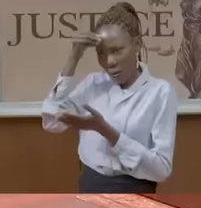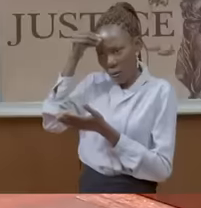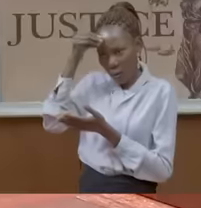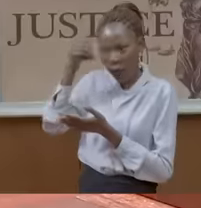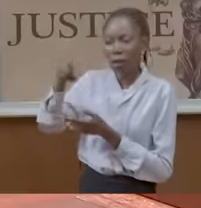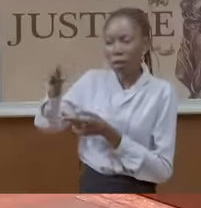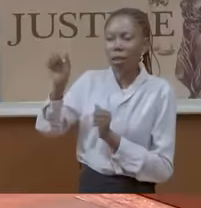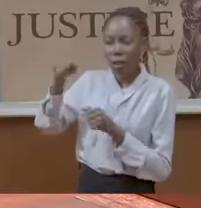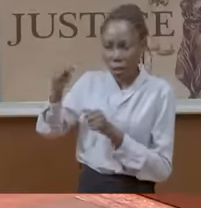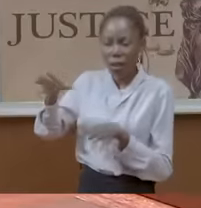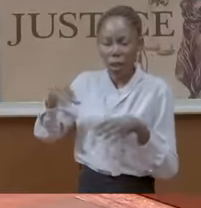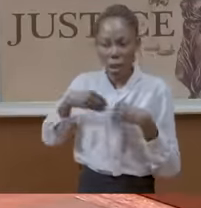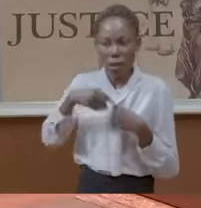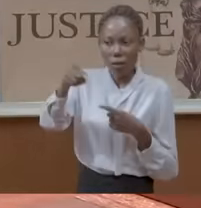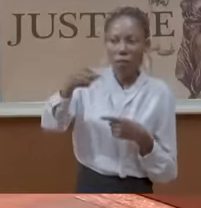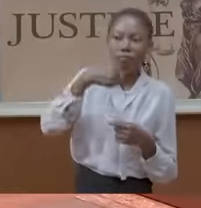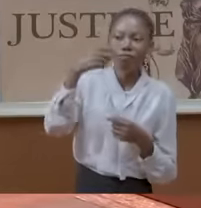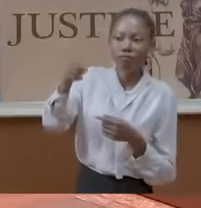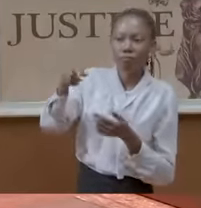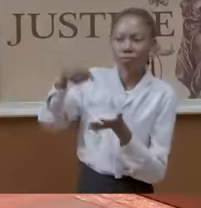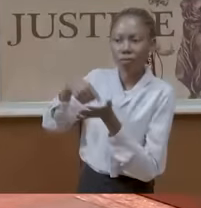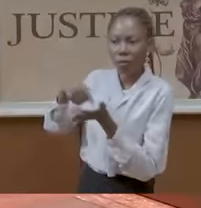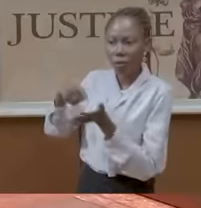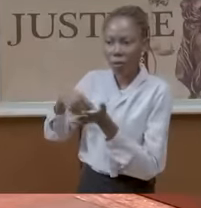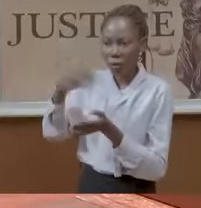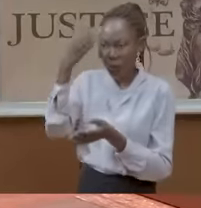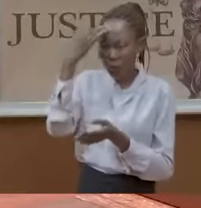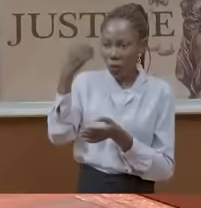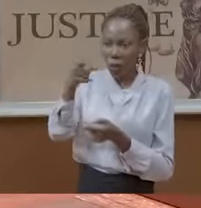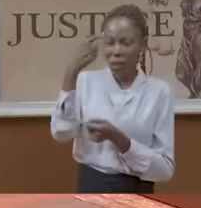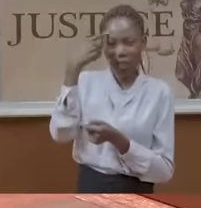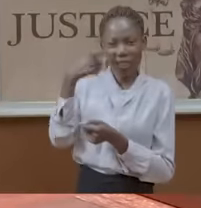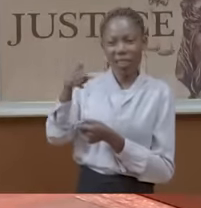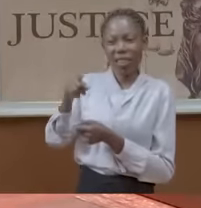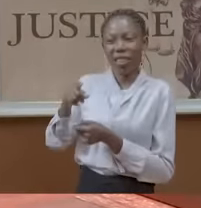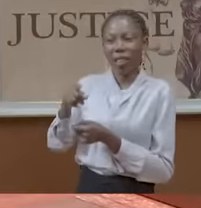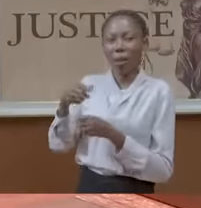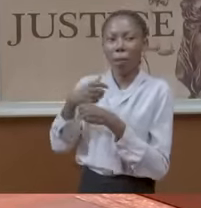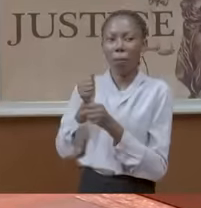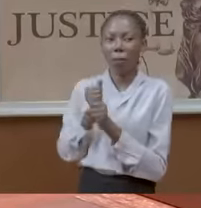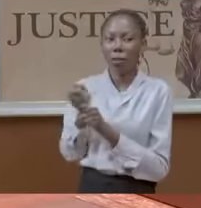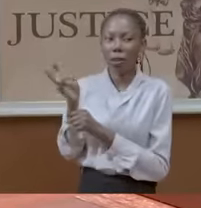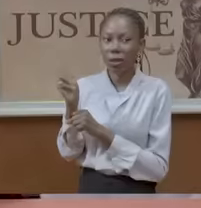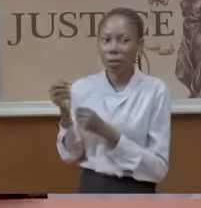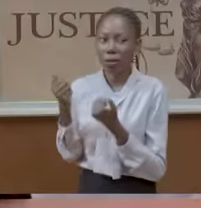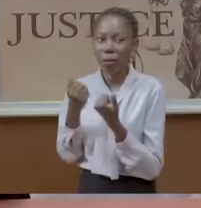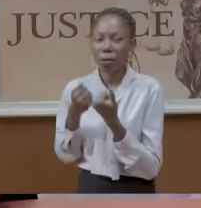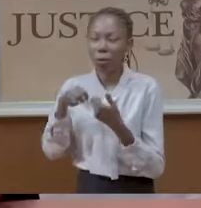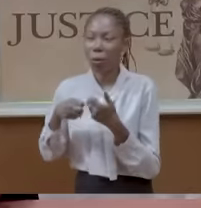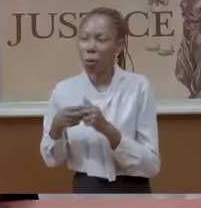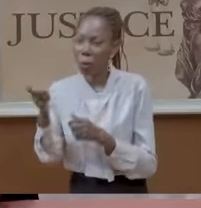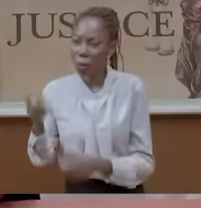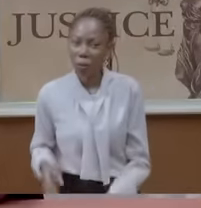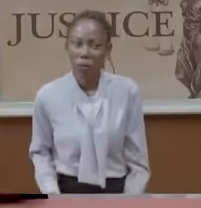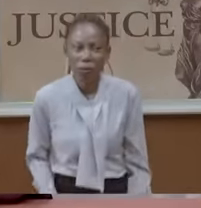That's what I want to correct. He said, I'm the one behind this problem because I'm not working. That's what made it. No, that's not. Let me